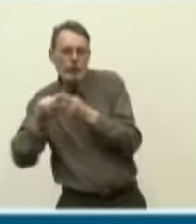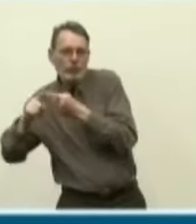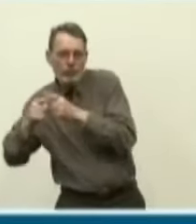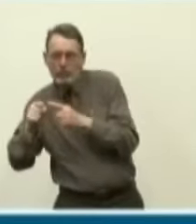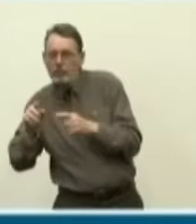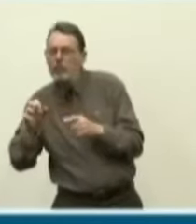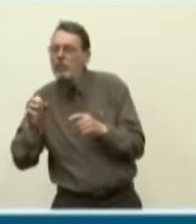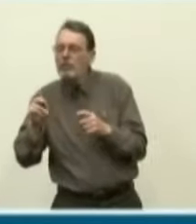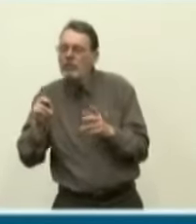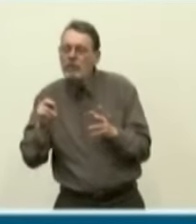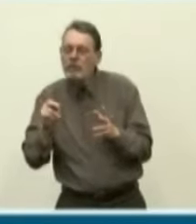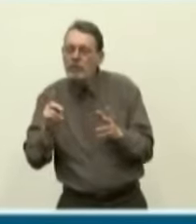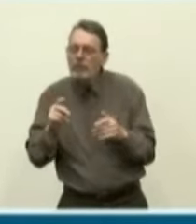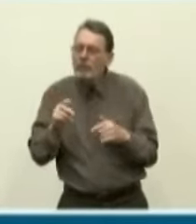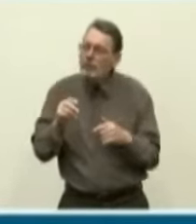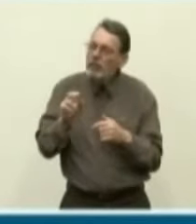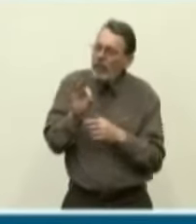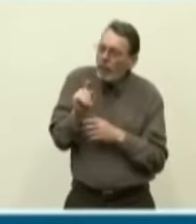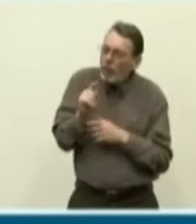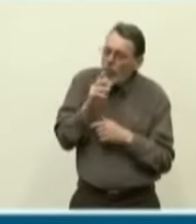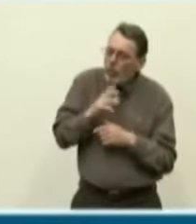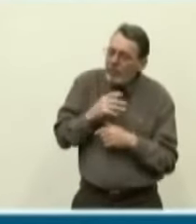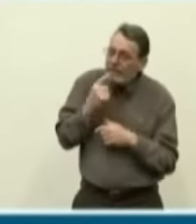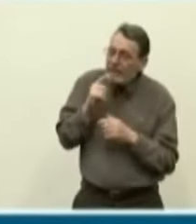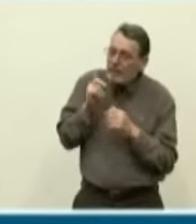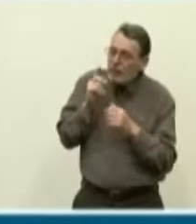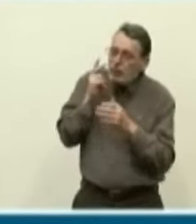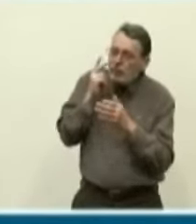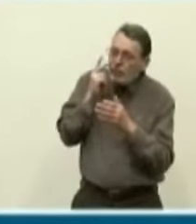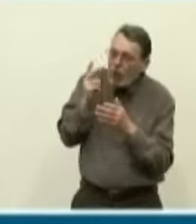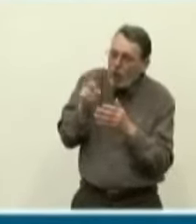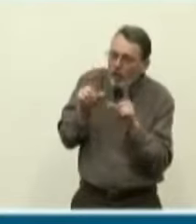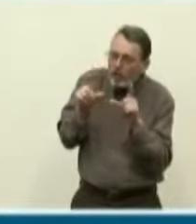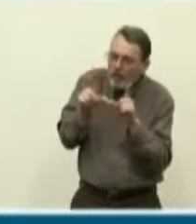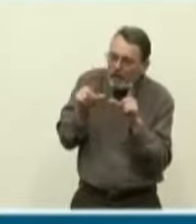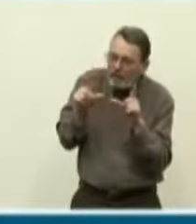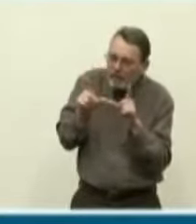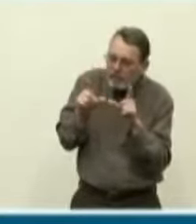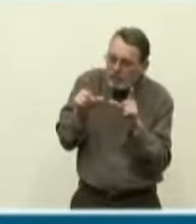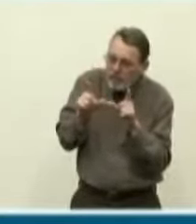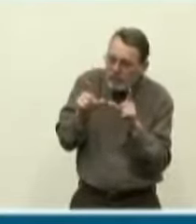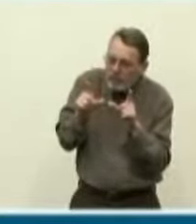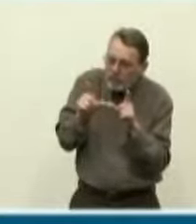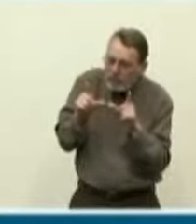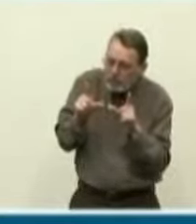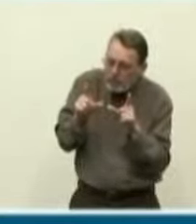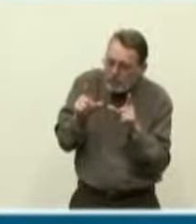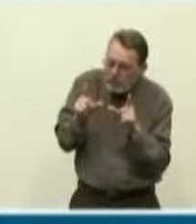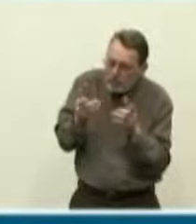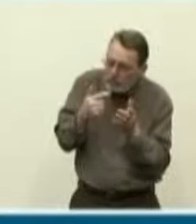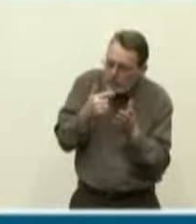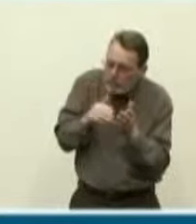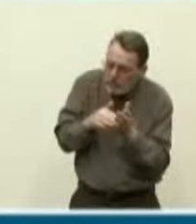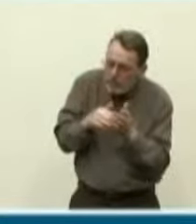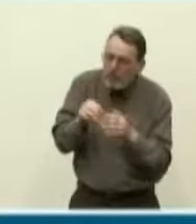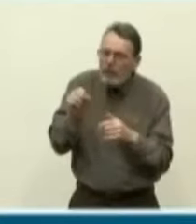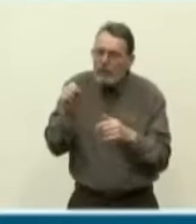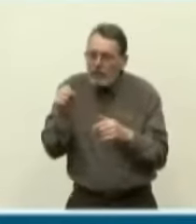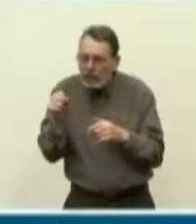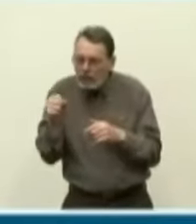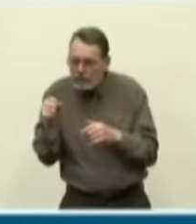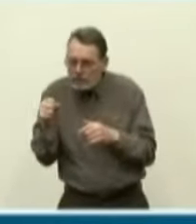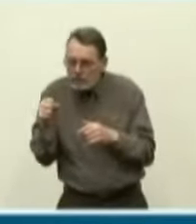Can you give me phonetics on the license plate? A, K like King, B like boy, B like boy? Okay, sure. Yeah, they were, the B's